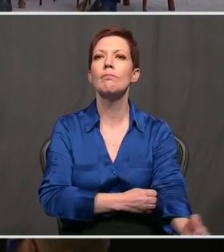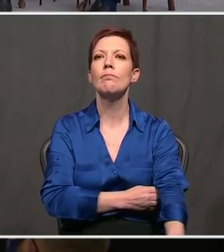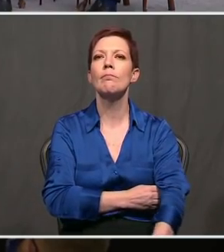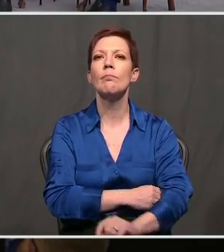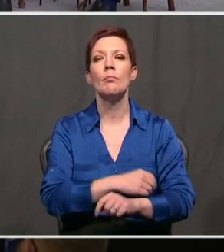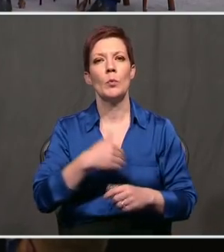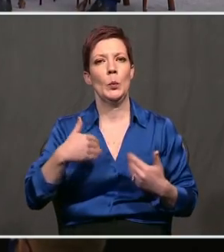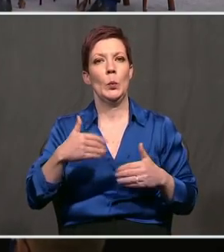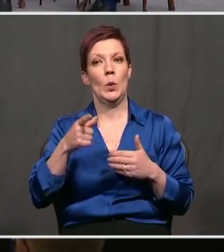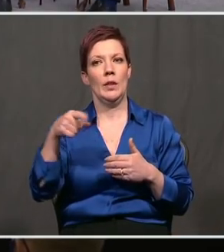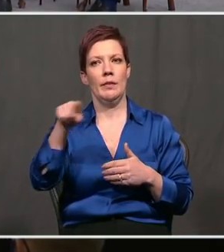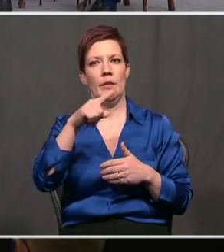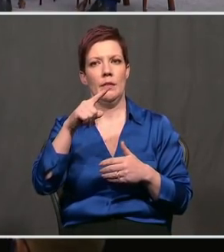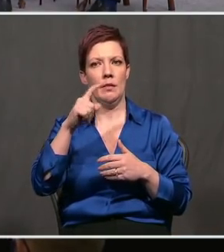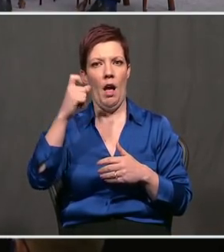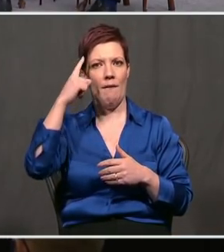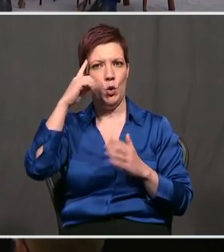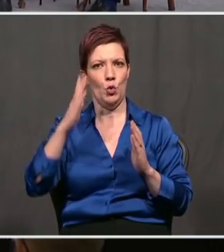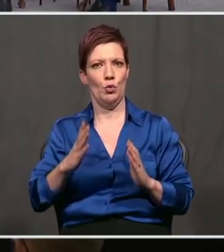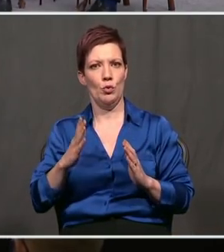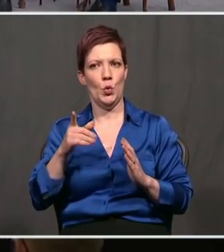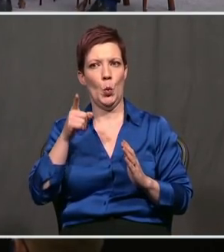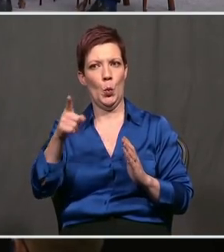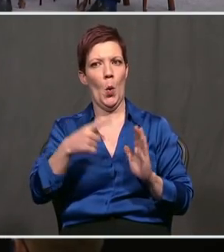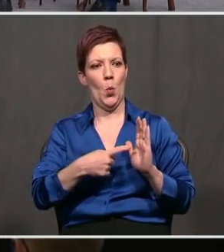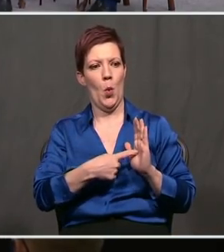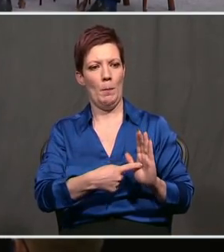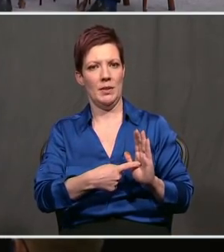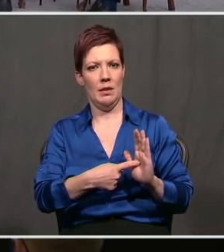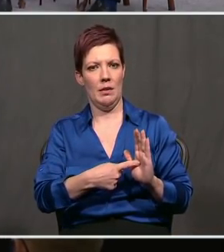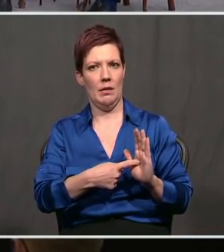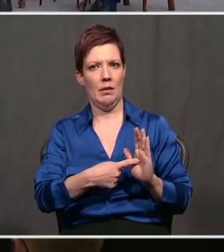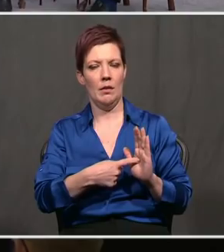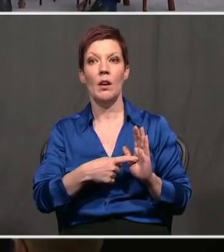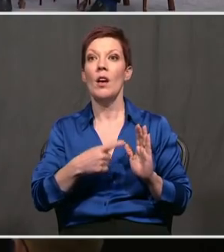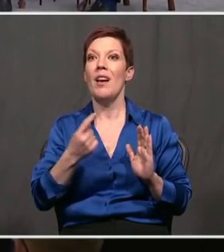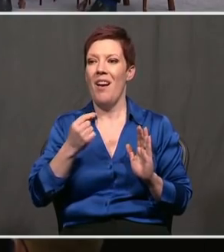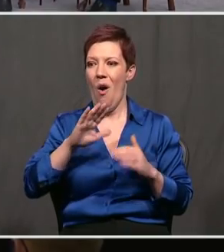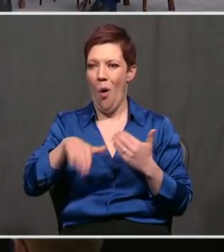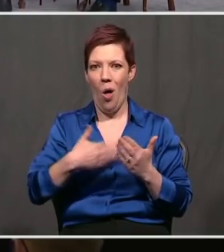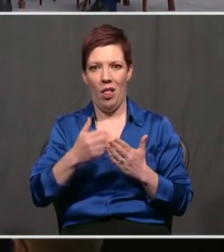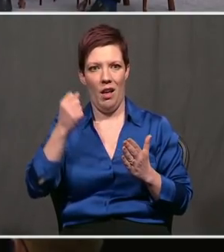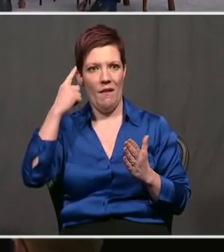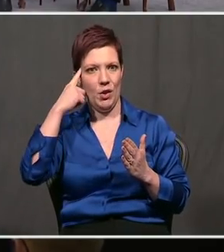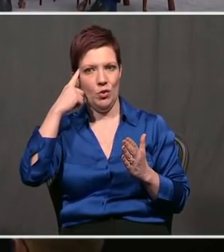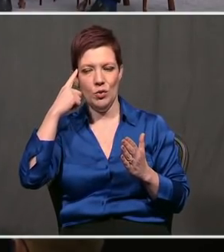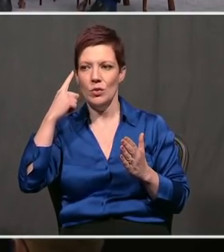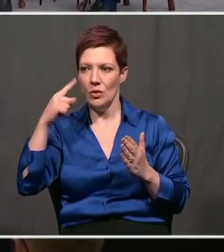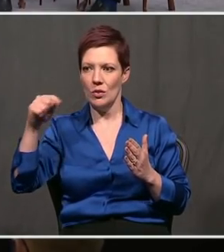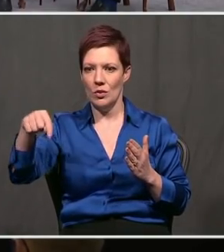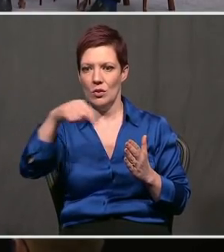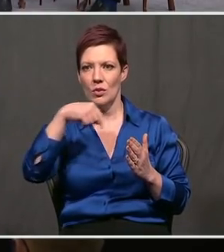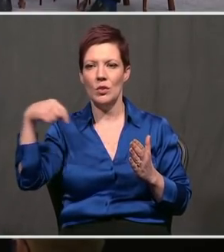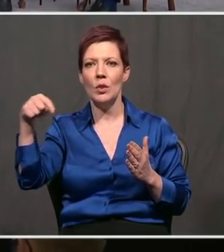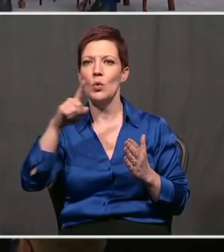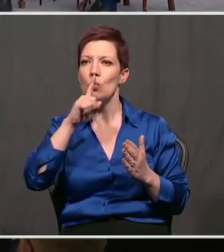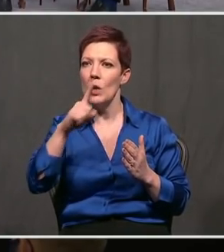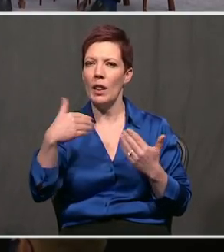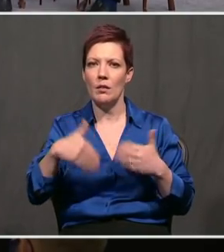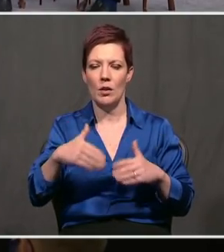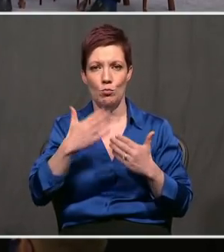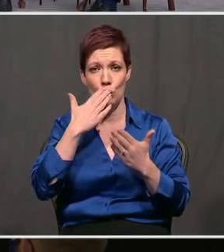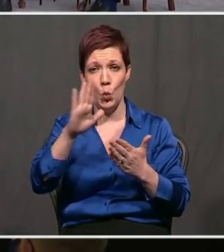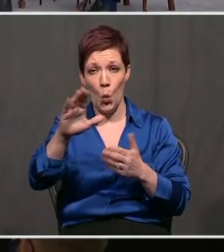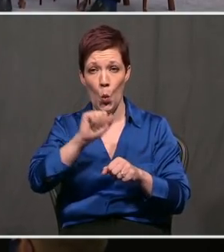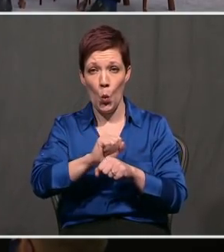of the great governors, are representative of our nation's governors and the work that's going on in every state and territory. So we really appreciate their work and